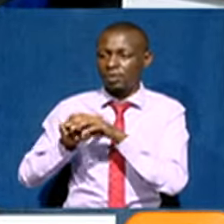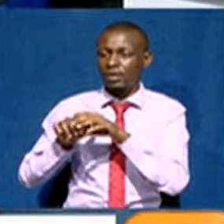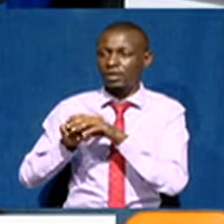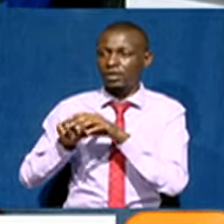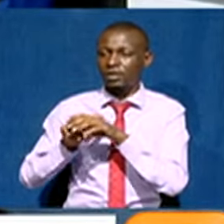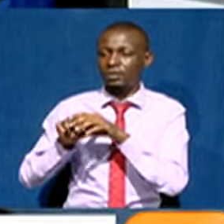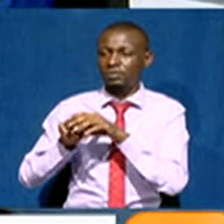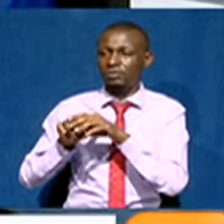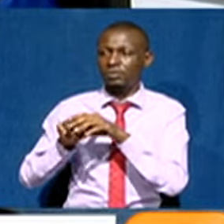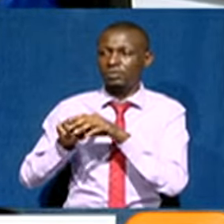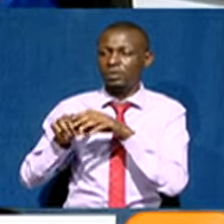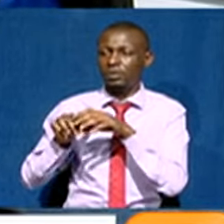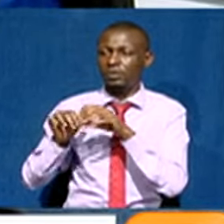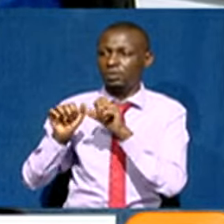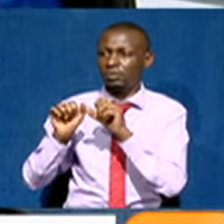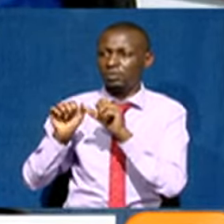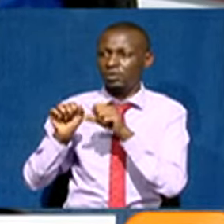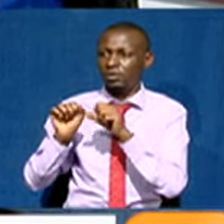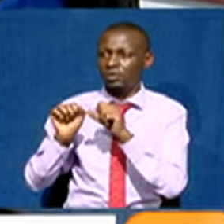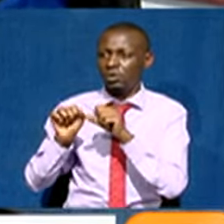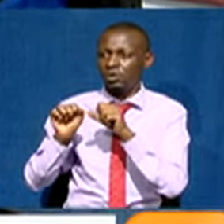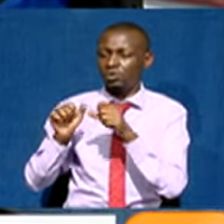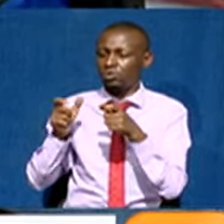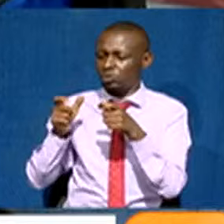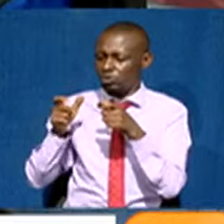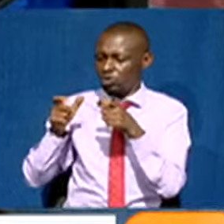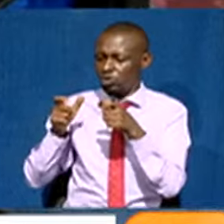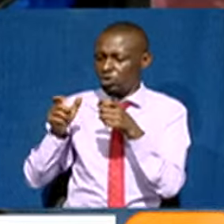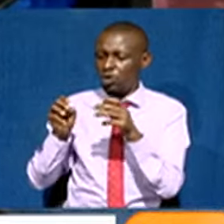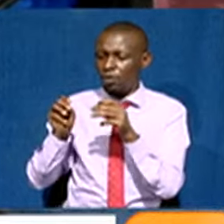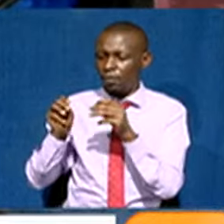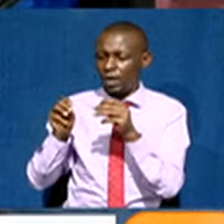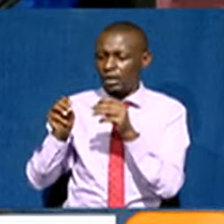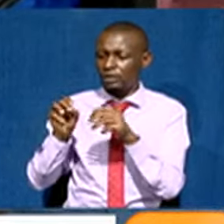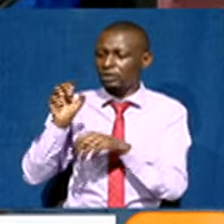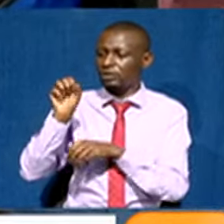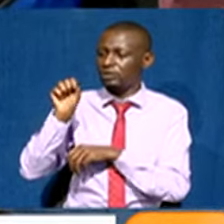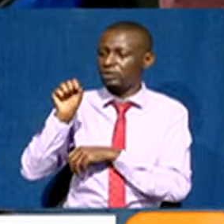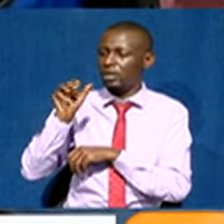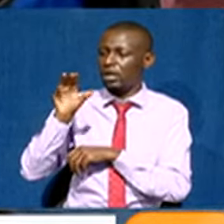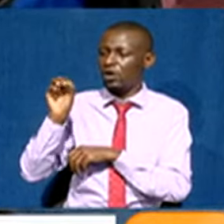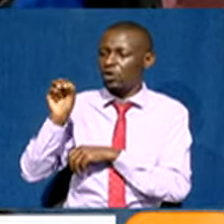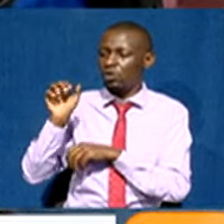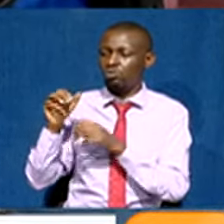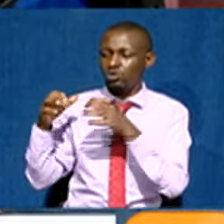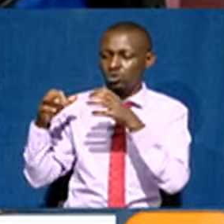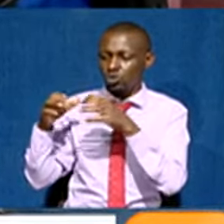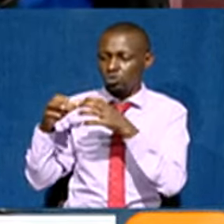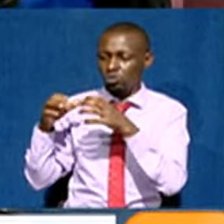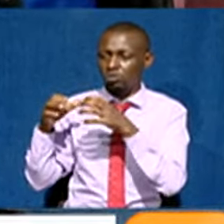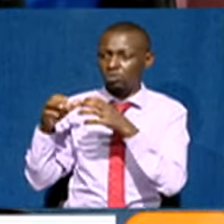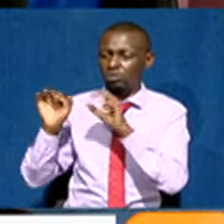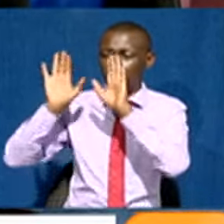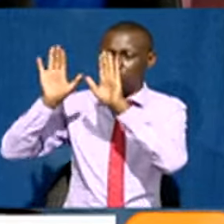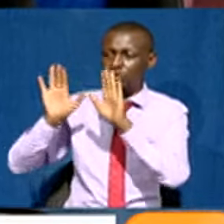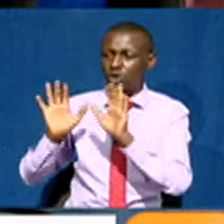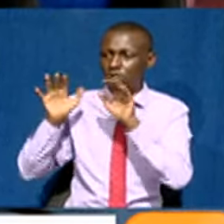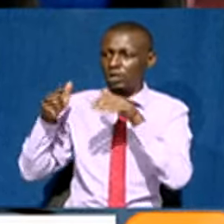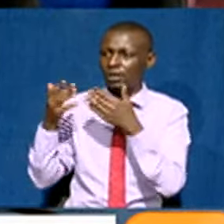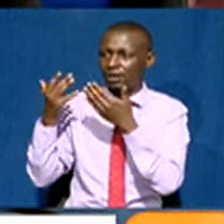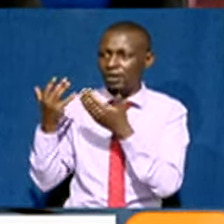they have in the running of the SACCO. How important is that? And what's been your experience with that? How important